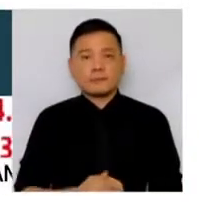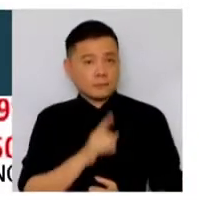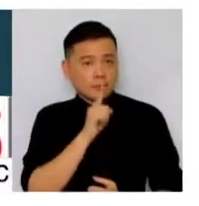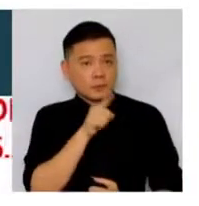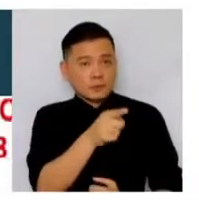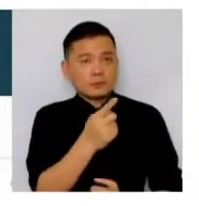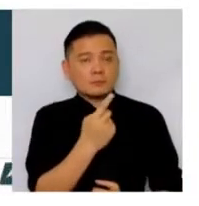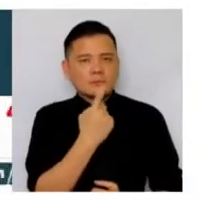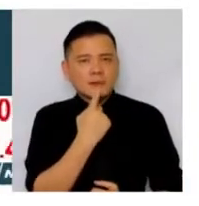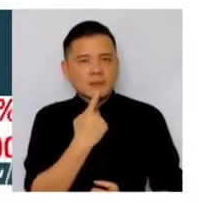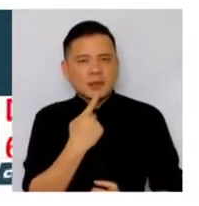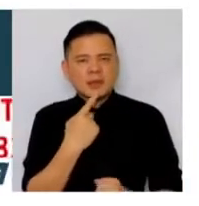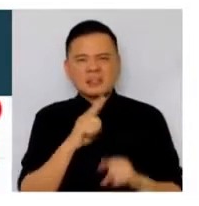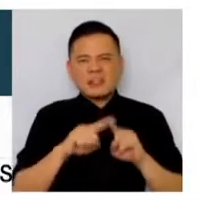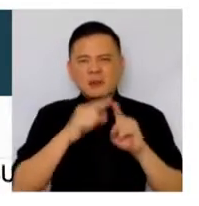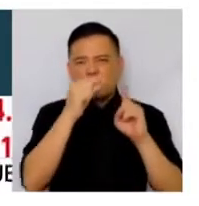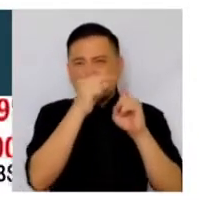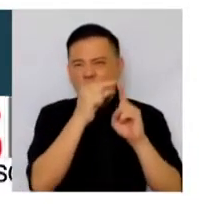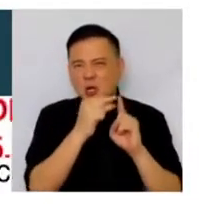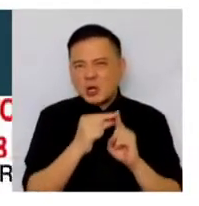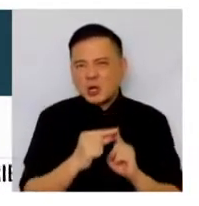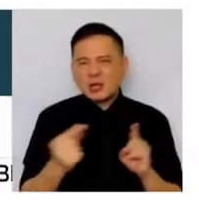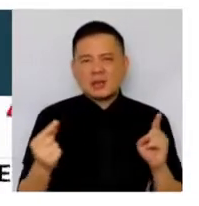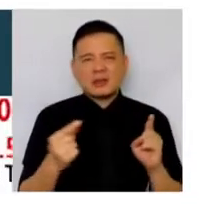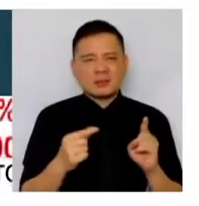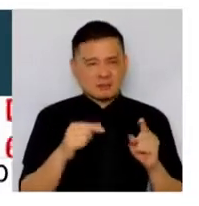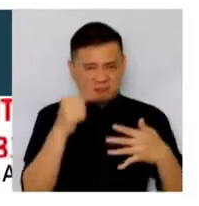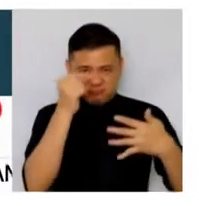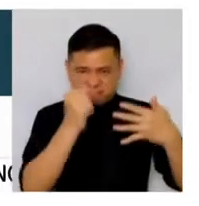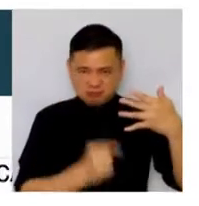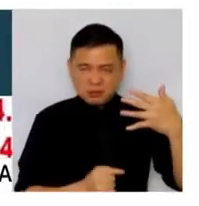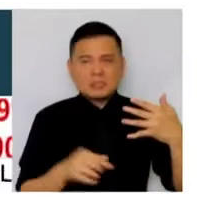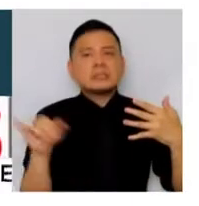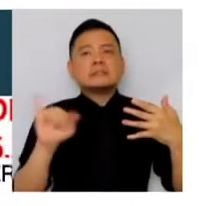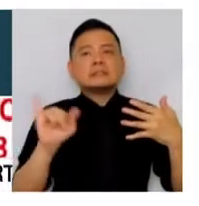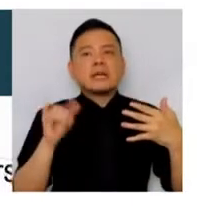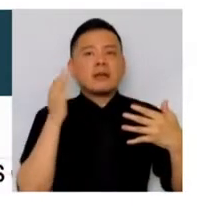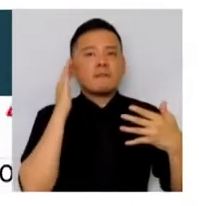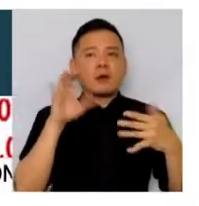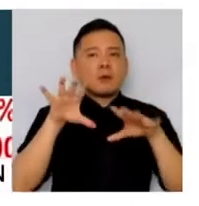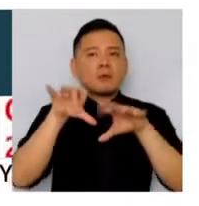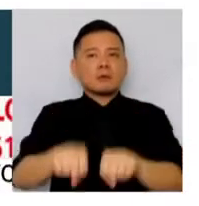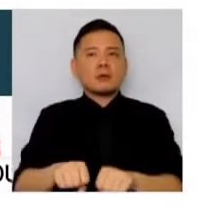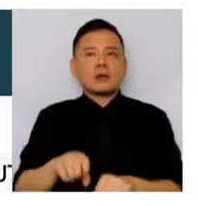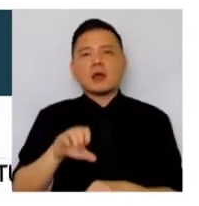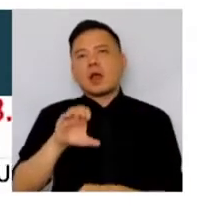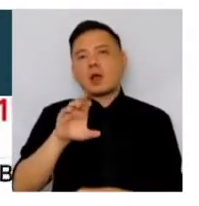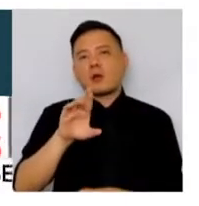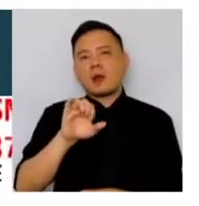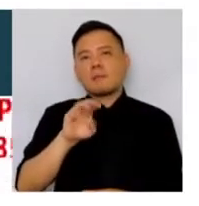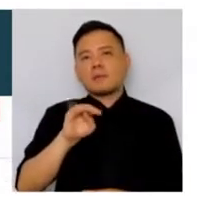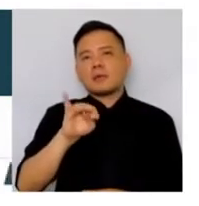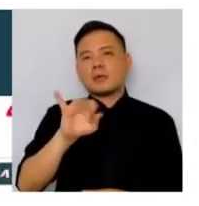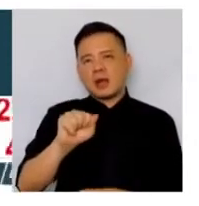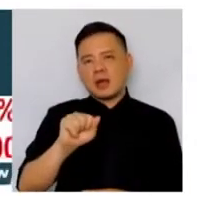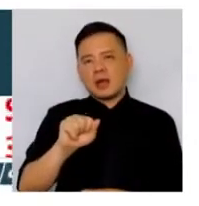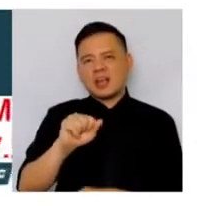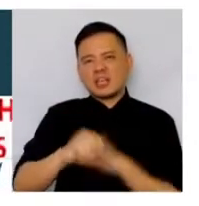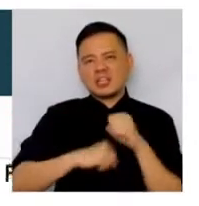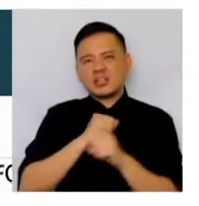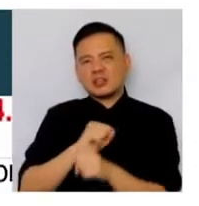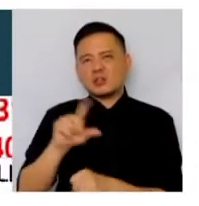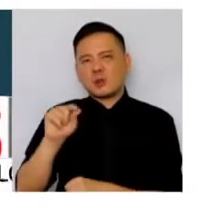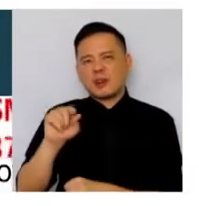about euphemisms being used. The same euphemisms were used during the annexation of Crimea in 2014, Professor Carlos. So you